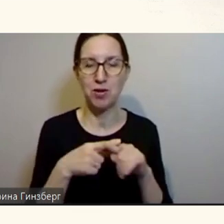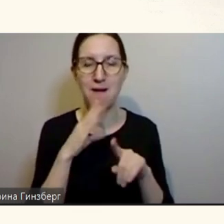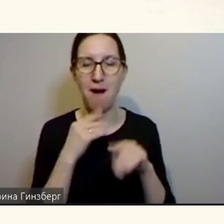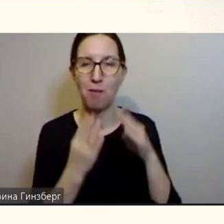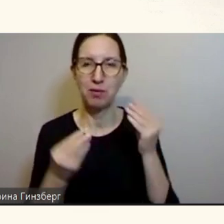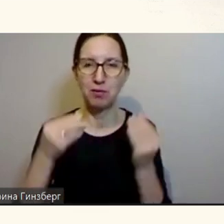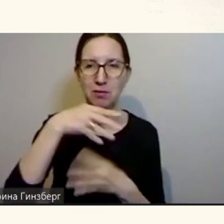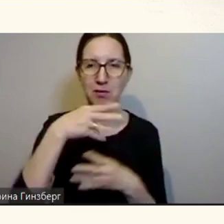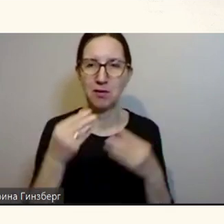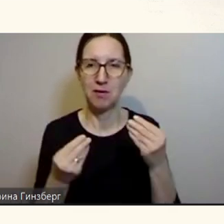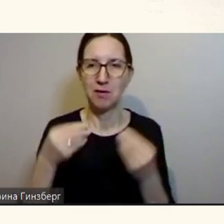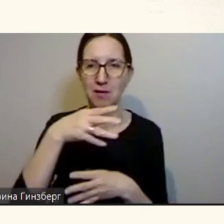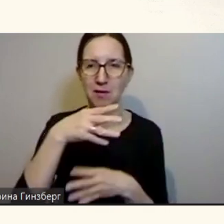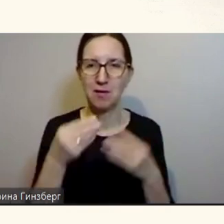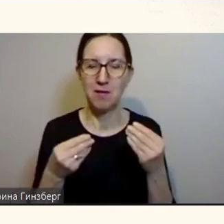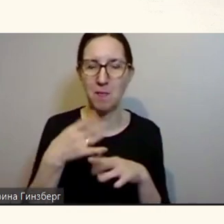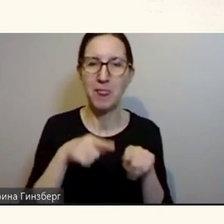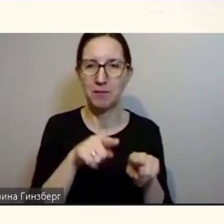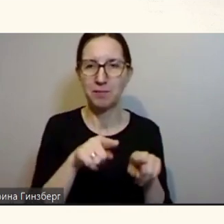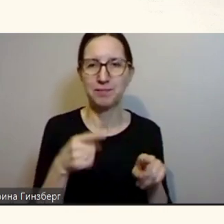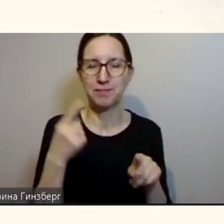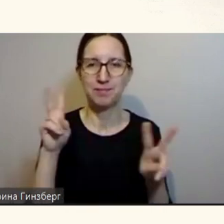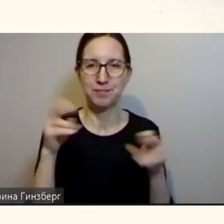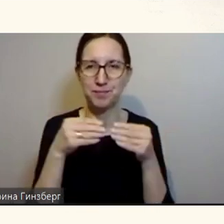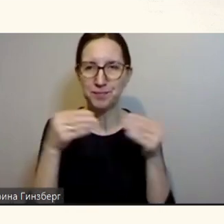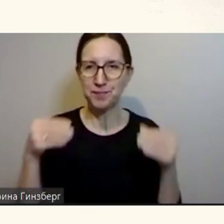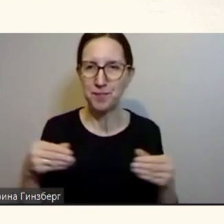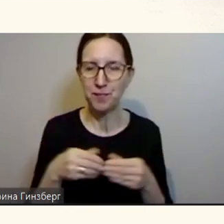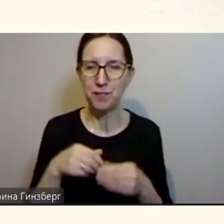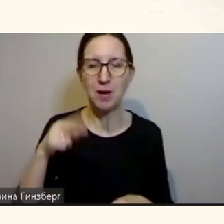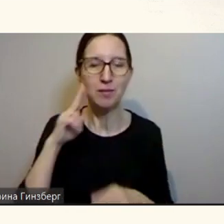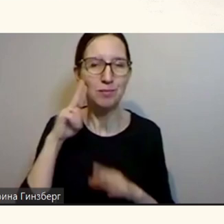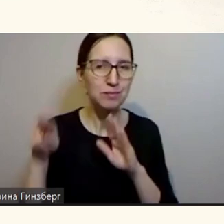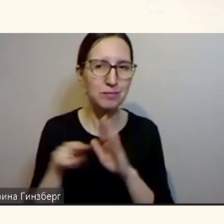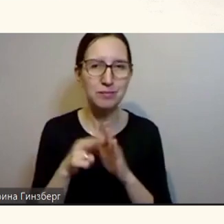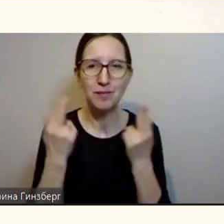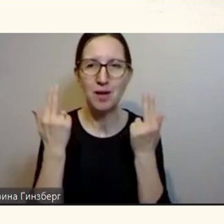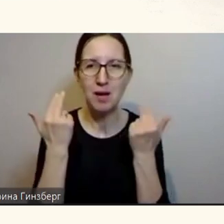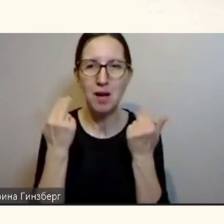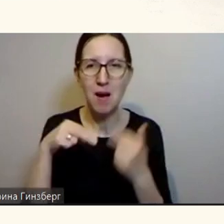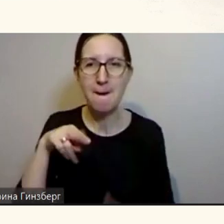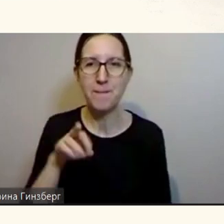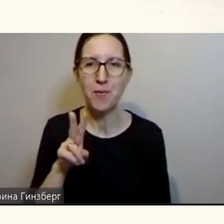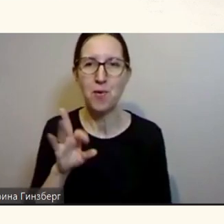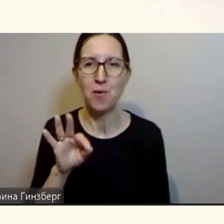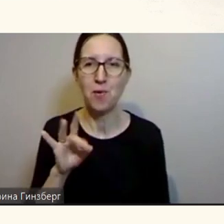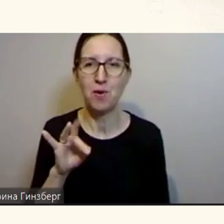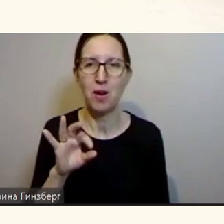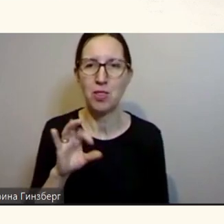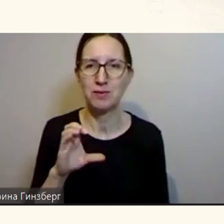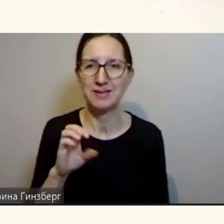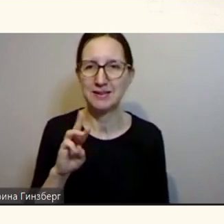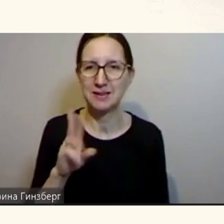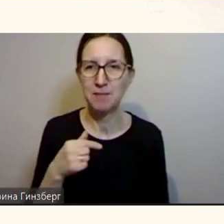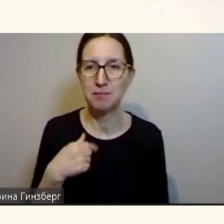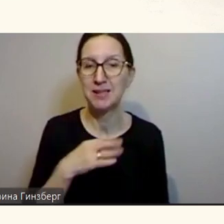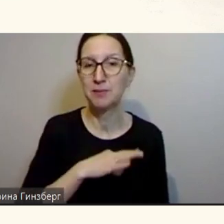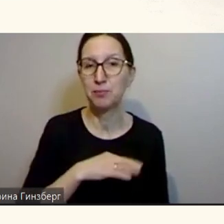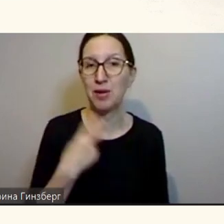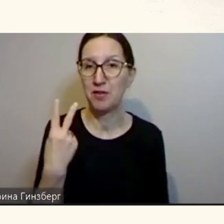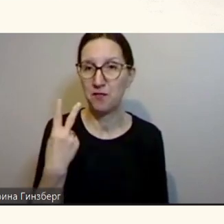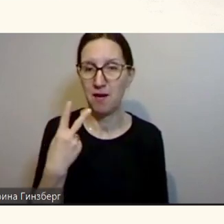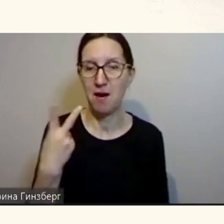you can see that these are two different screens, but the work actually was